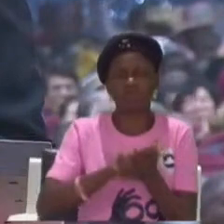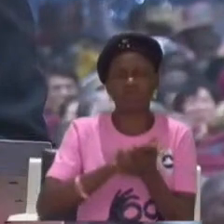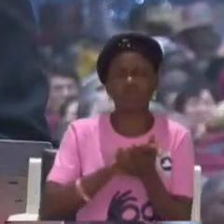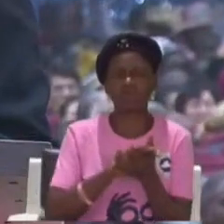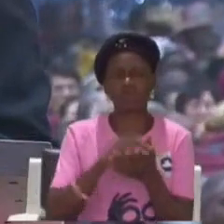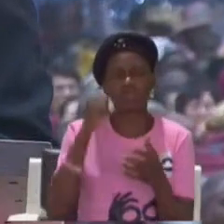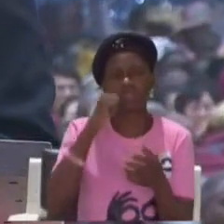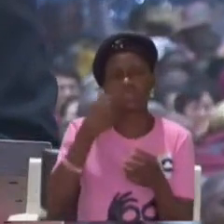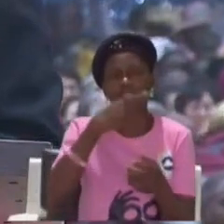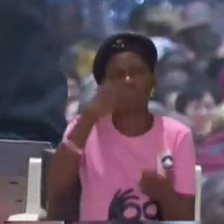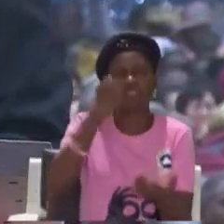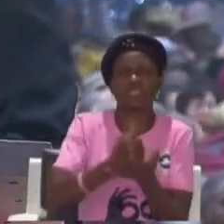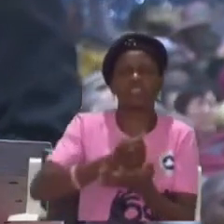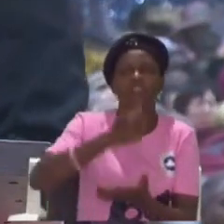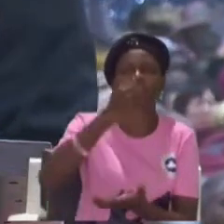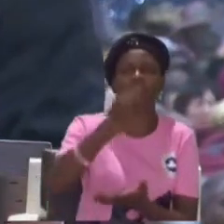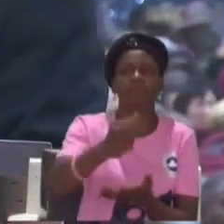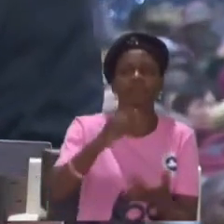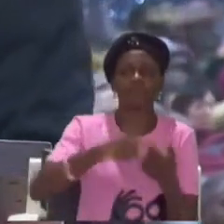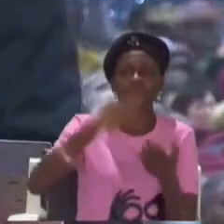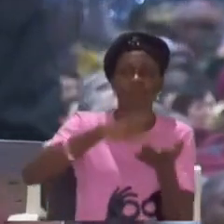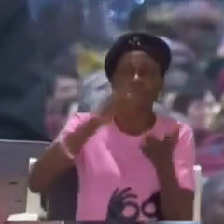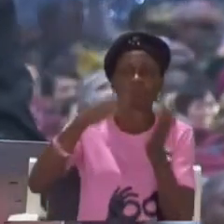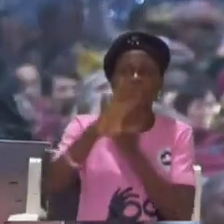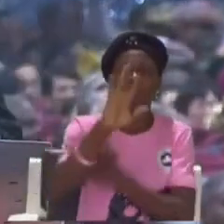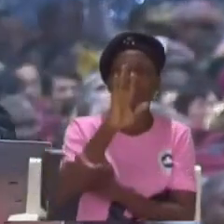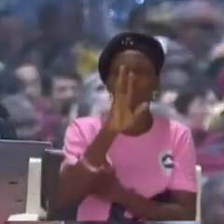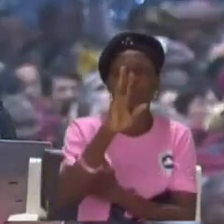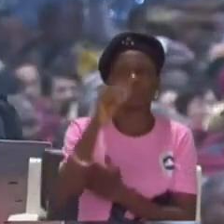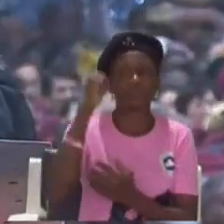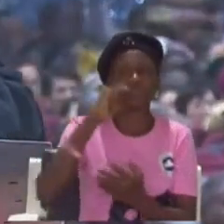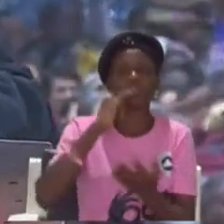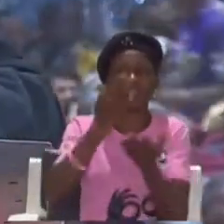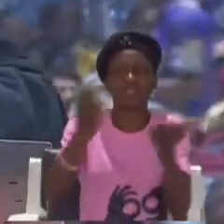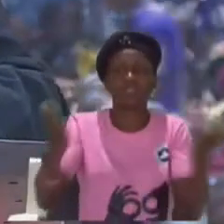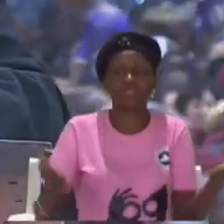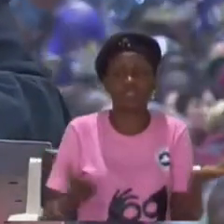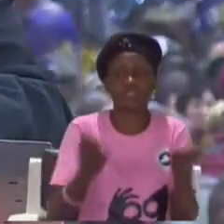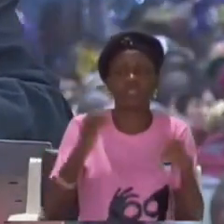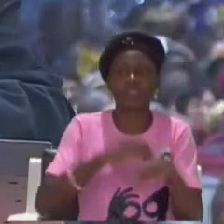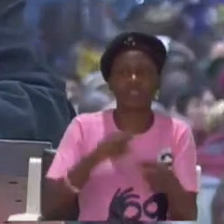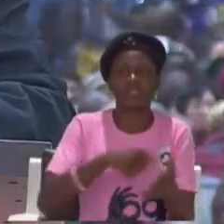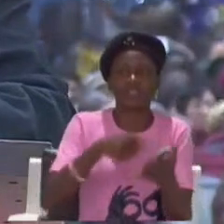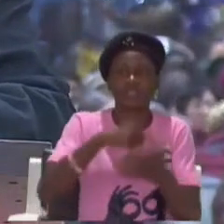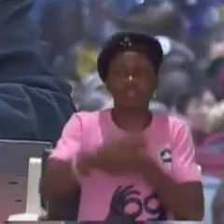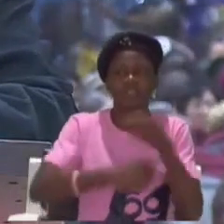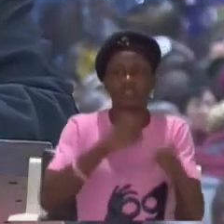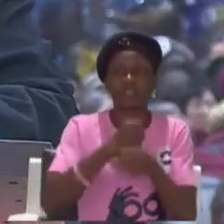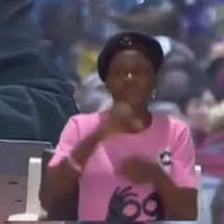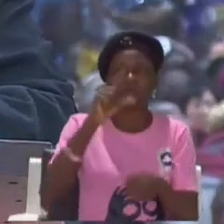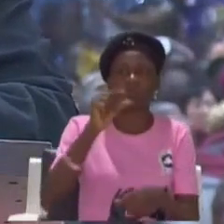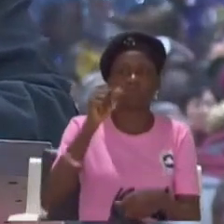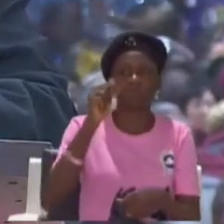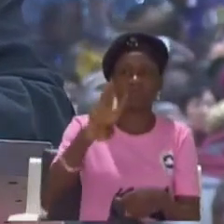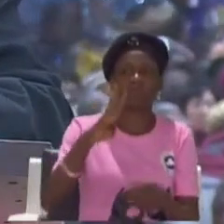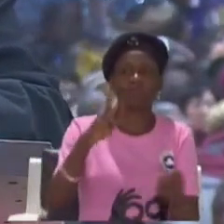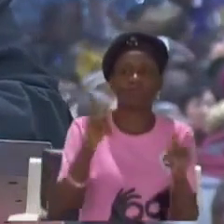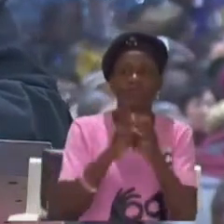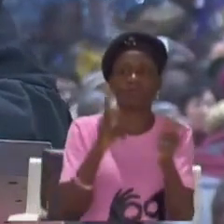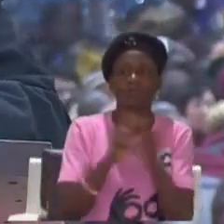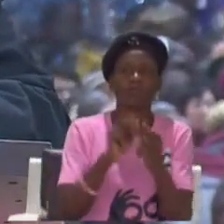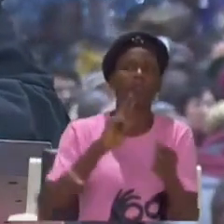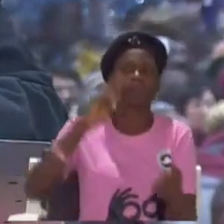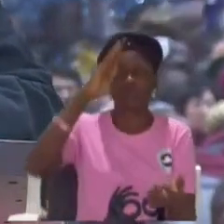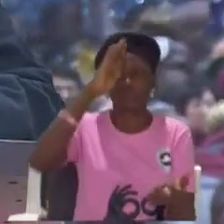She said, amen. To the glory of God, she's here at this year 2024 convention with her husband.